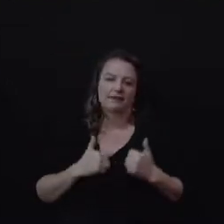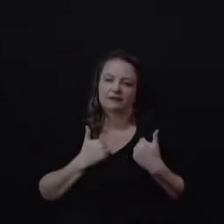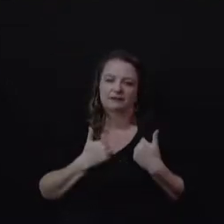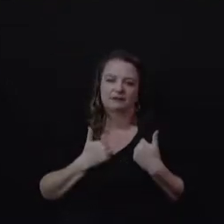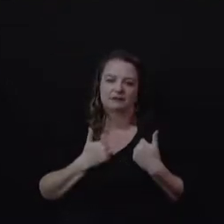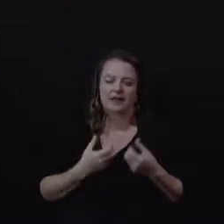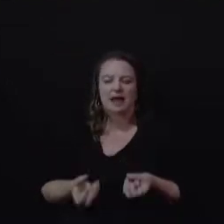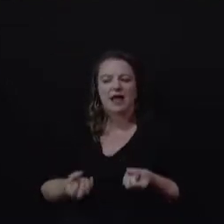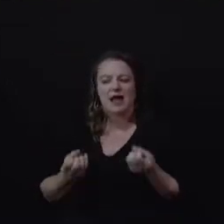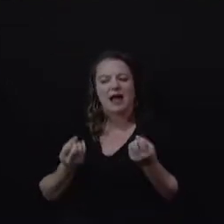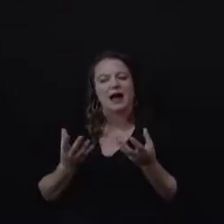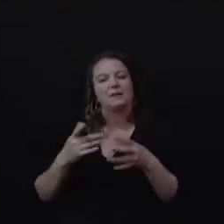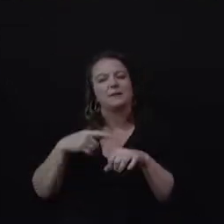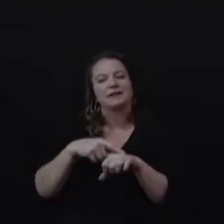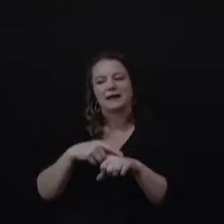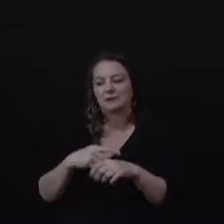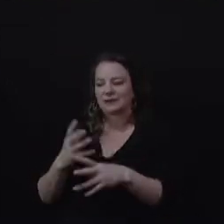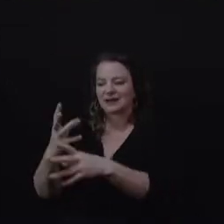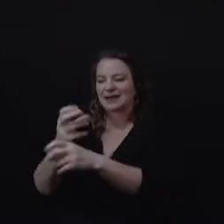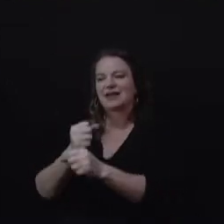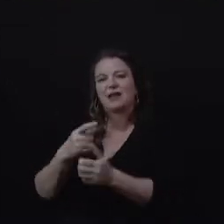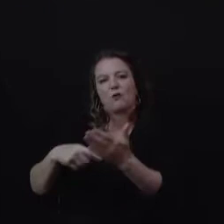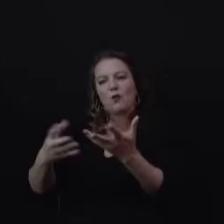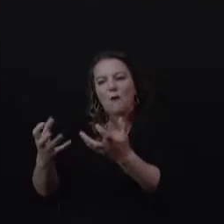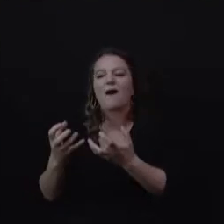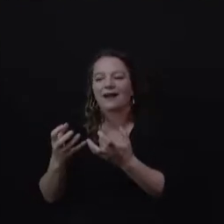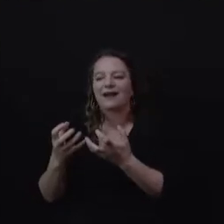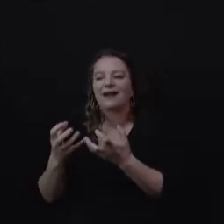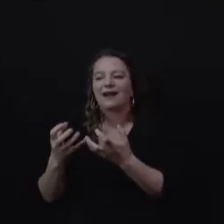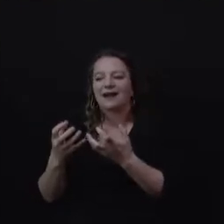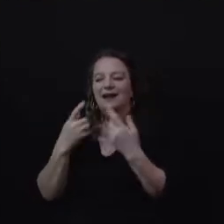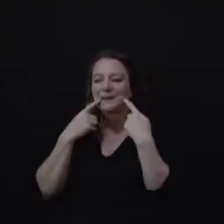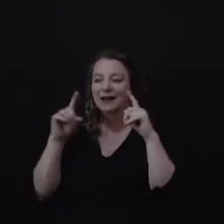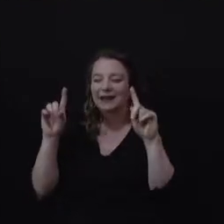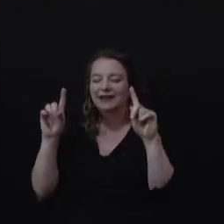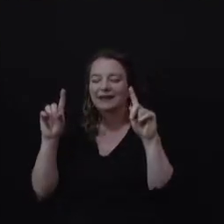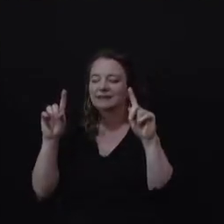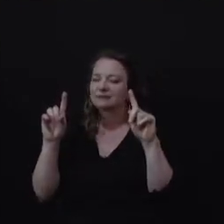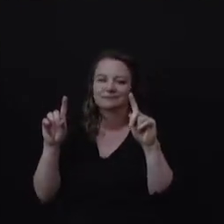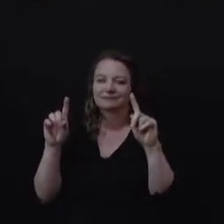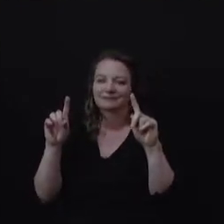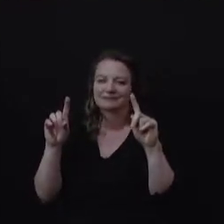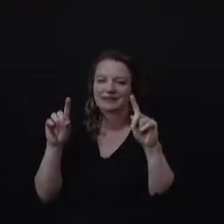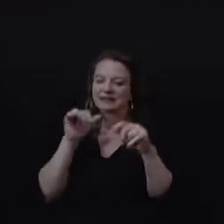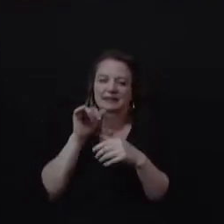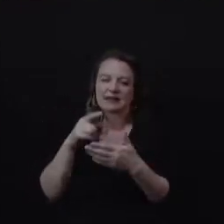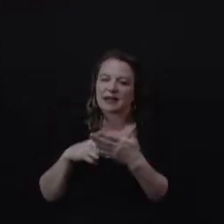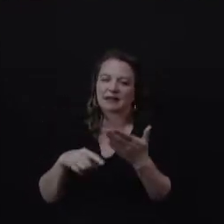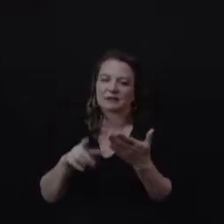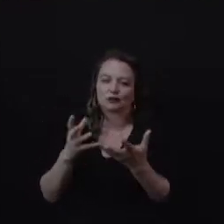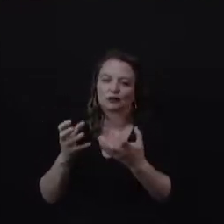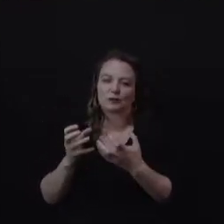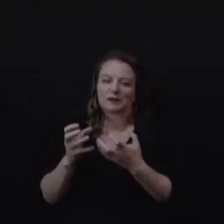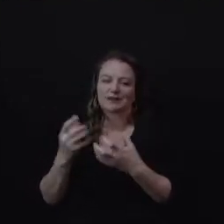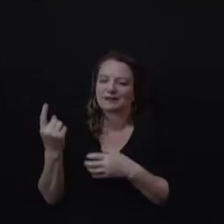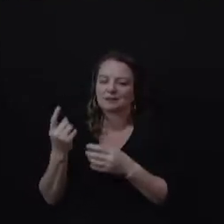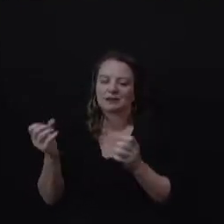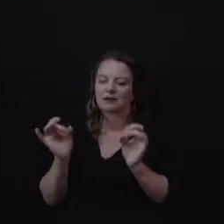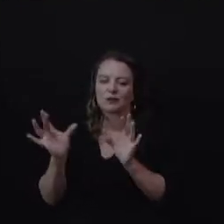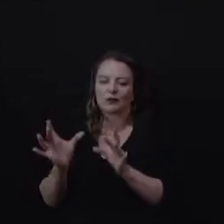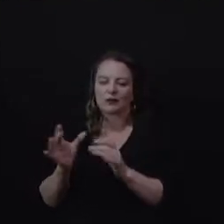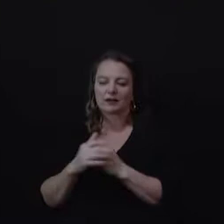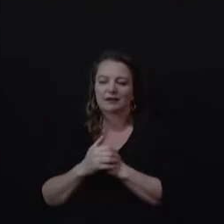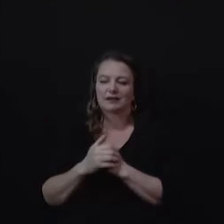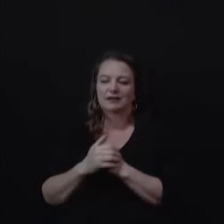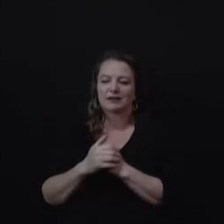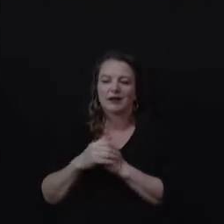many times we have gotten what we want and we realize it was the worst thing in the world? We achieved some type of status that we thought